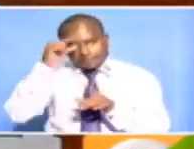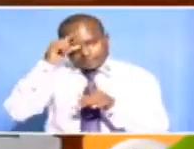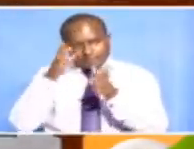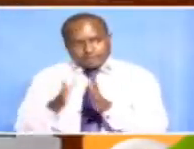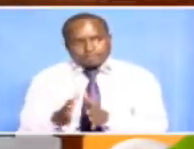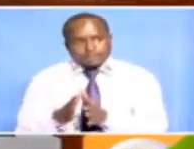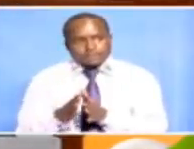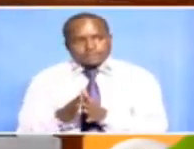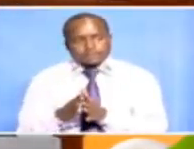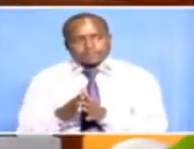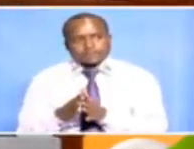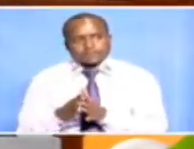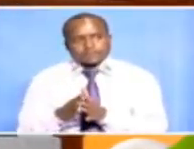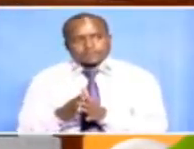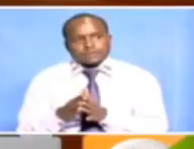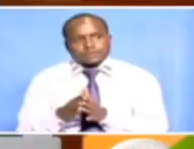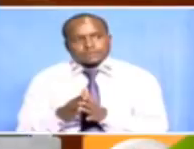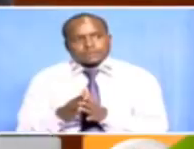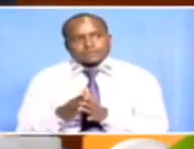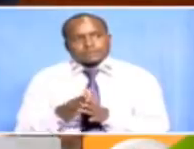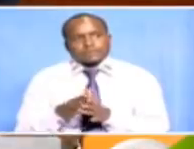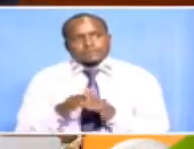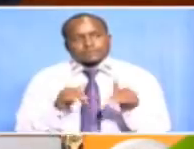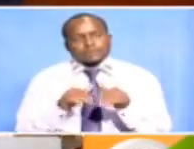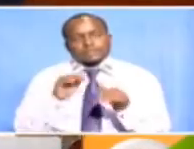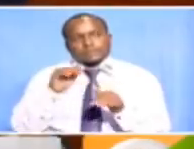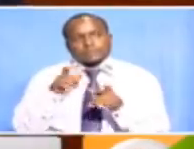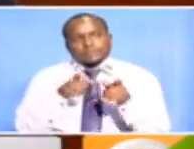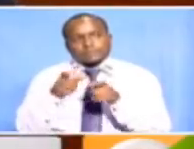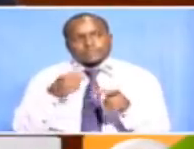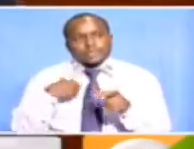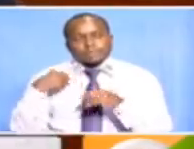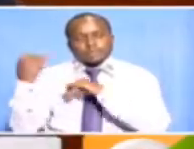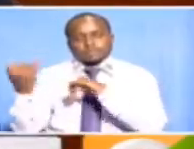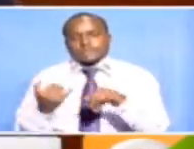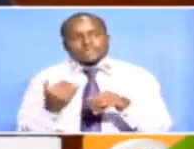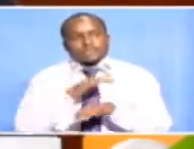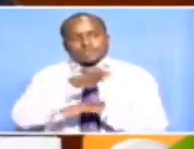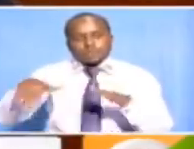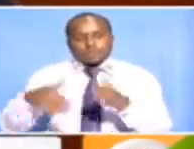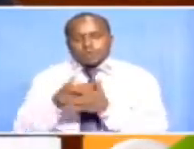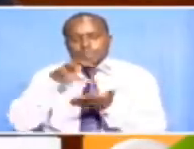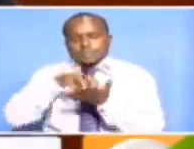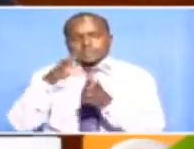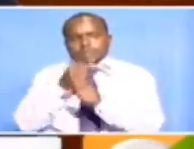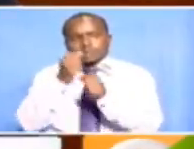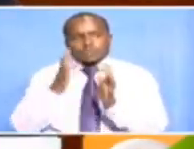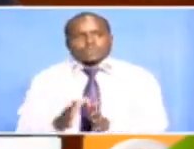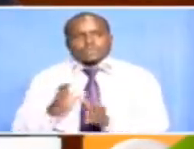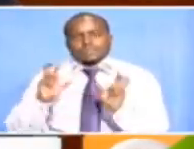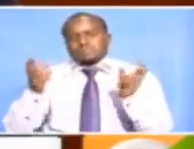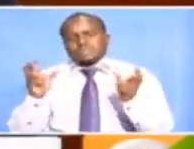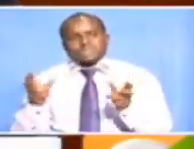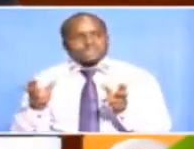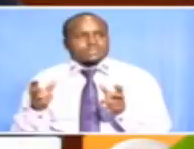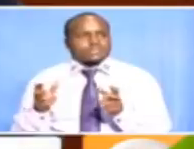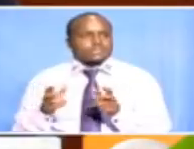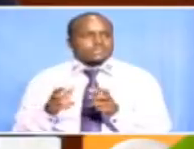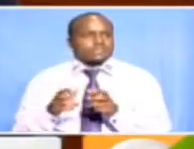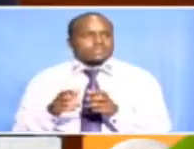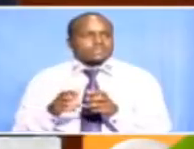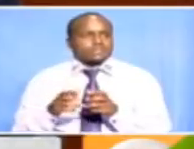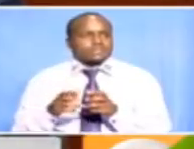management. Yeah? I'm inviting all stakeholders, the media, the great people,